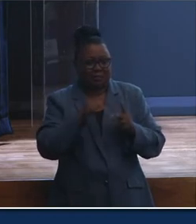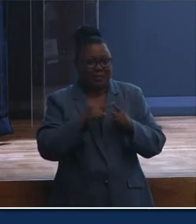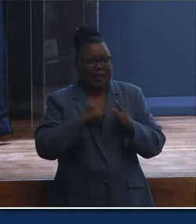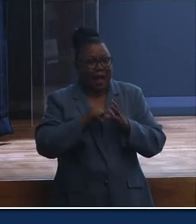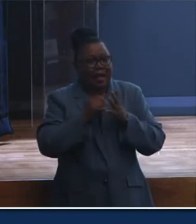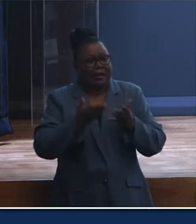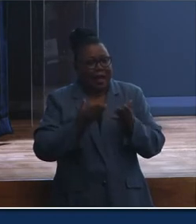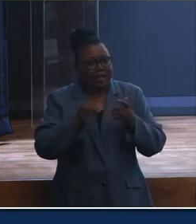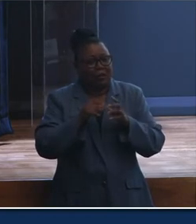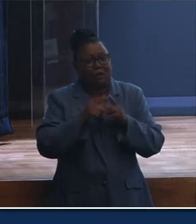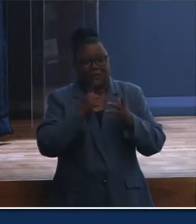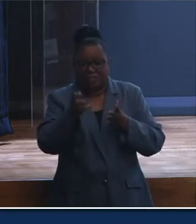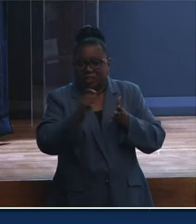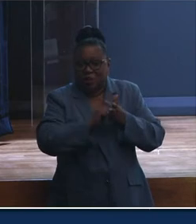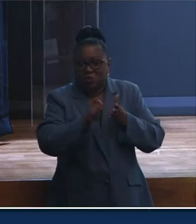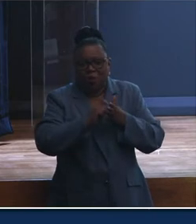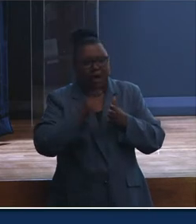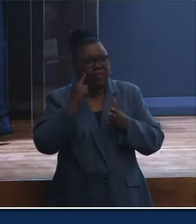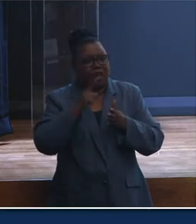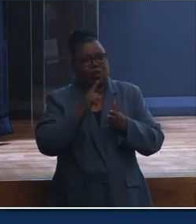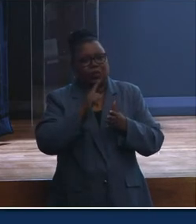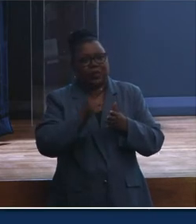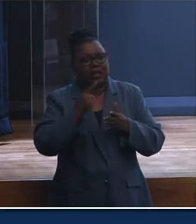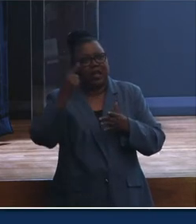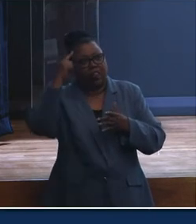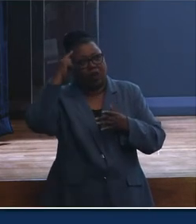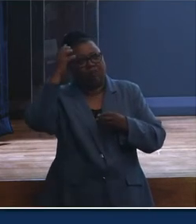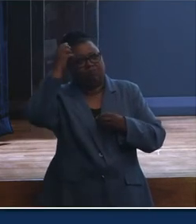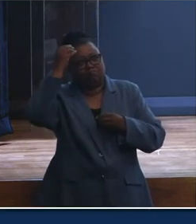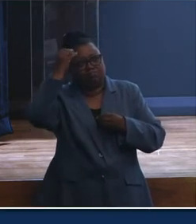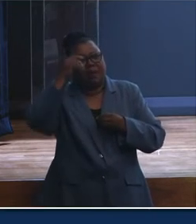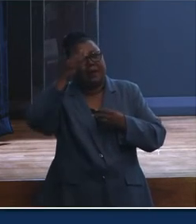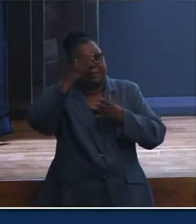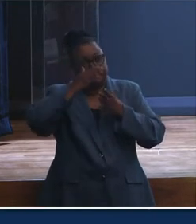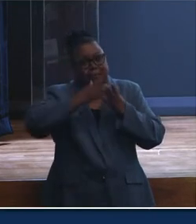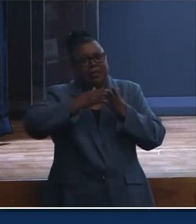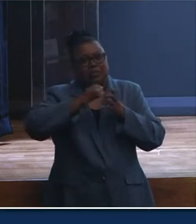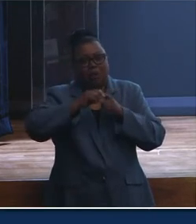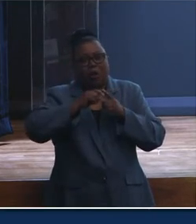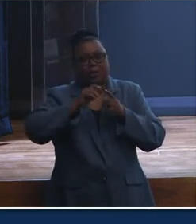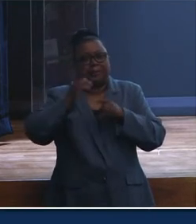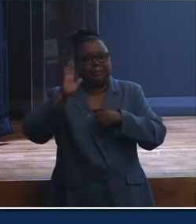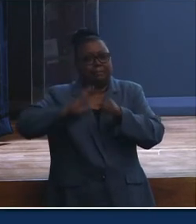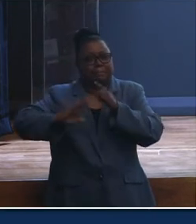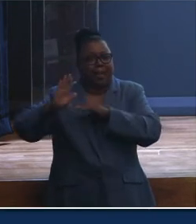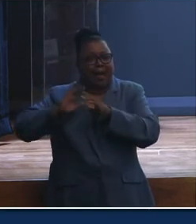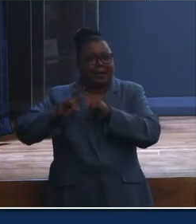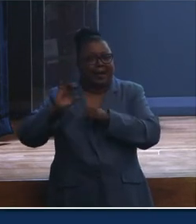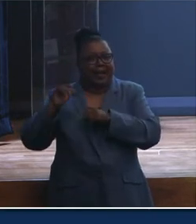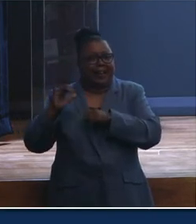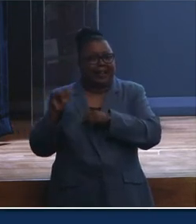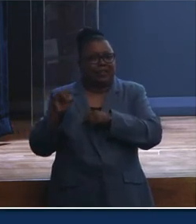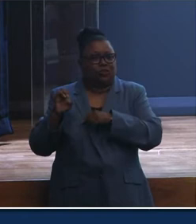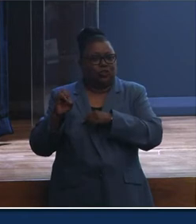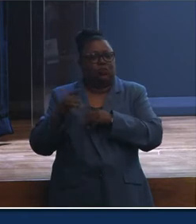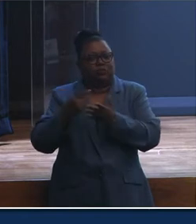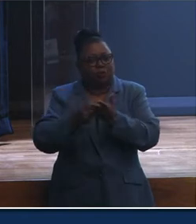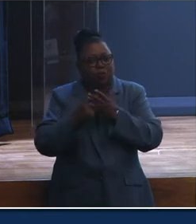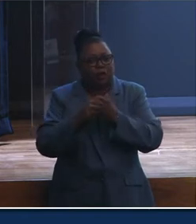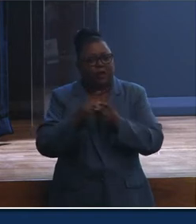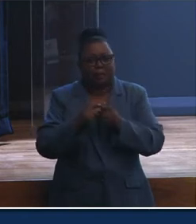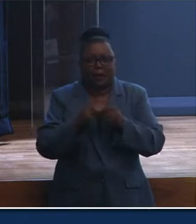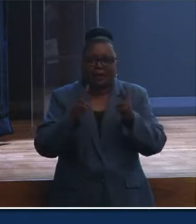highly recommend it. But she wrote, I thought, a very thoughtful piece back in late June, talking